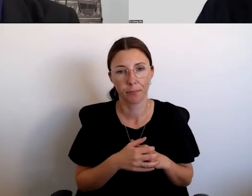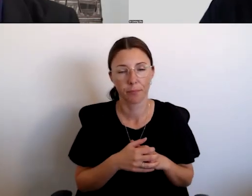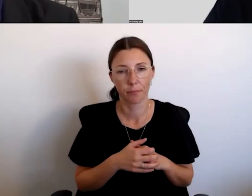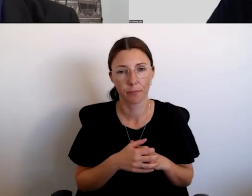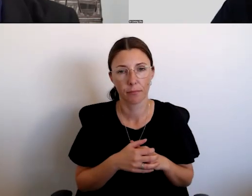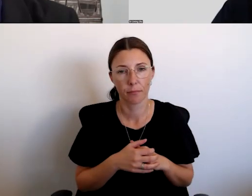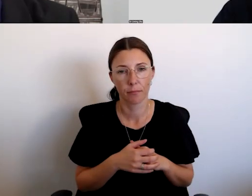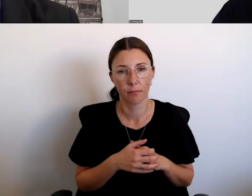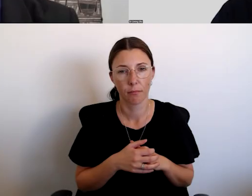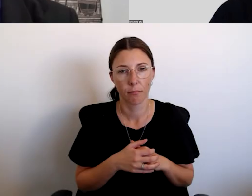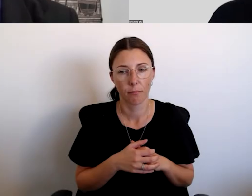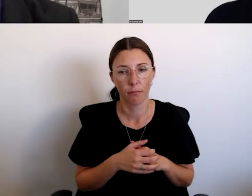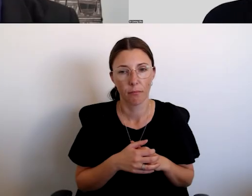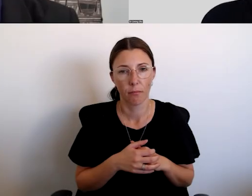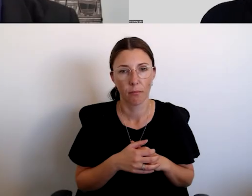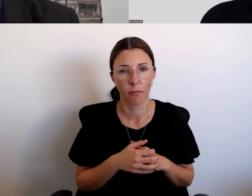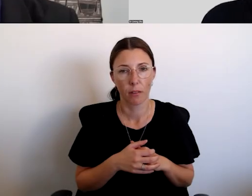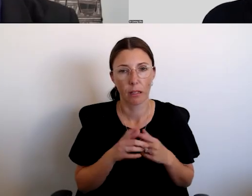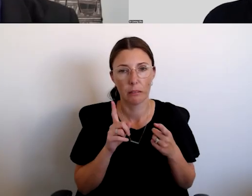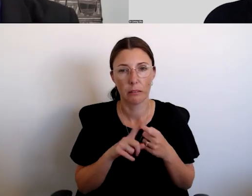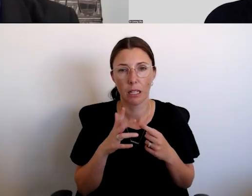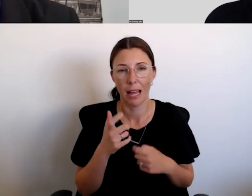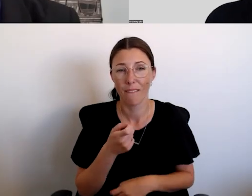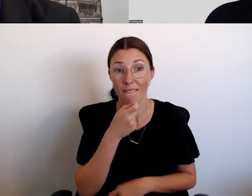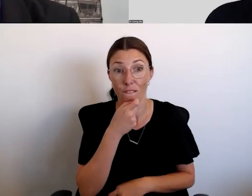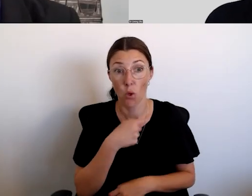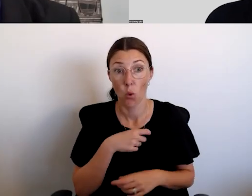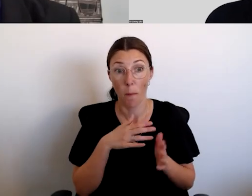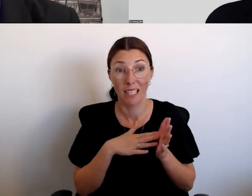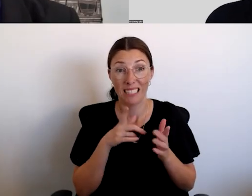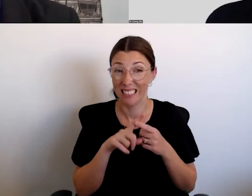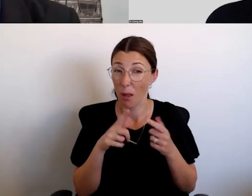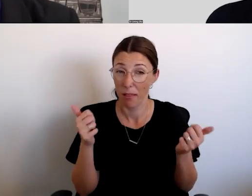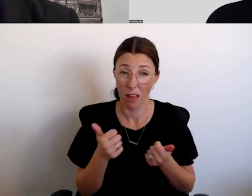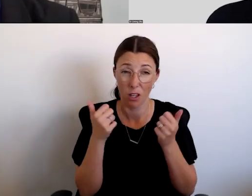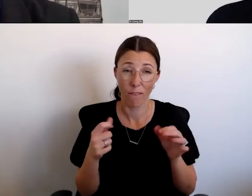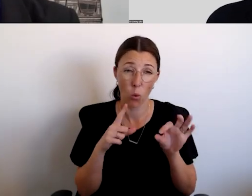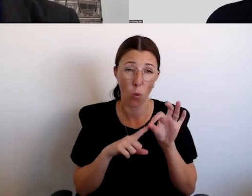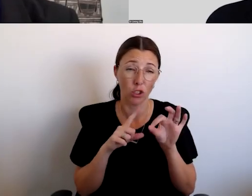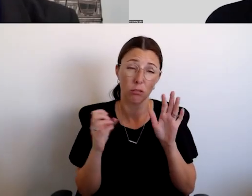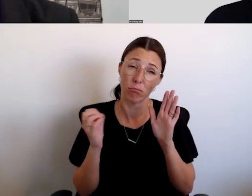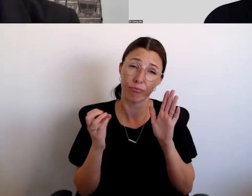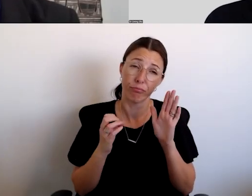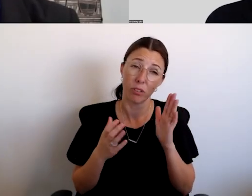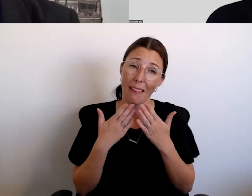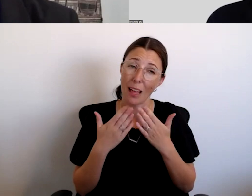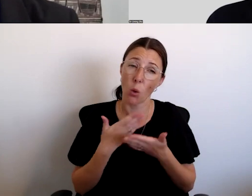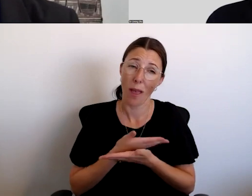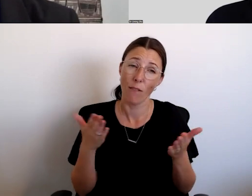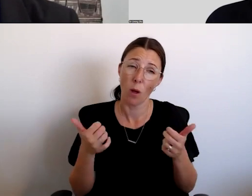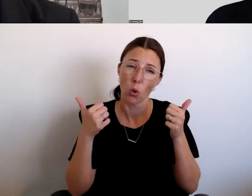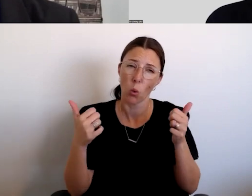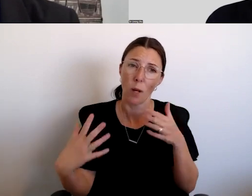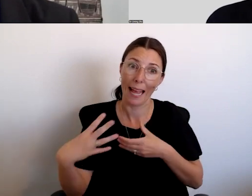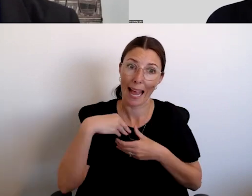them. We've still got a couple of minutes left, and there's still questions coming in. Thank you, everyone, for your great engagement in